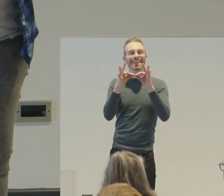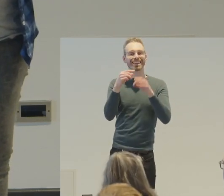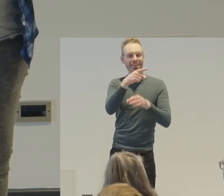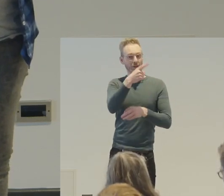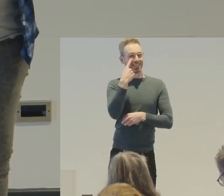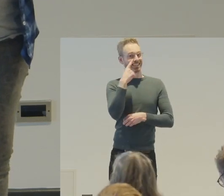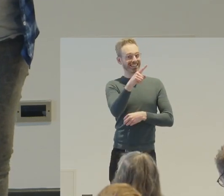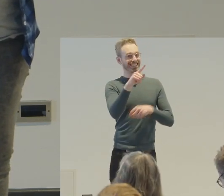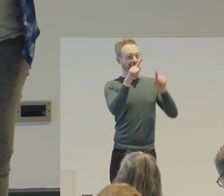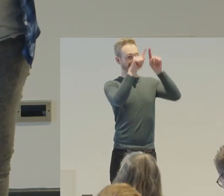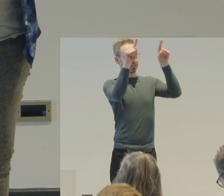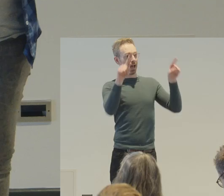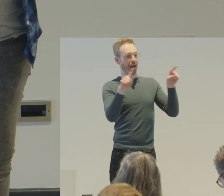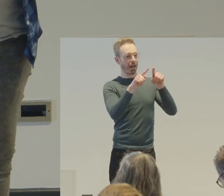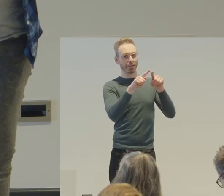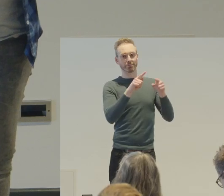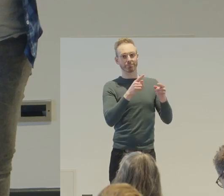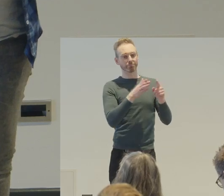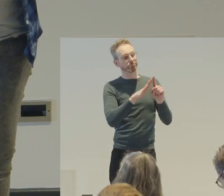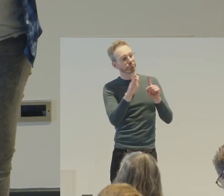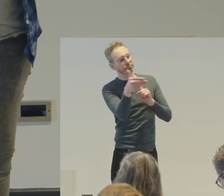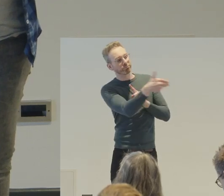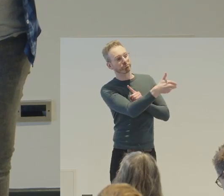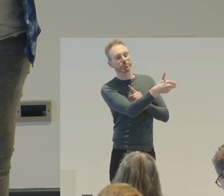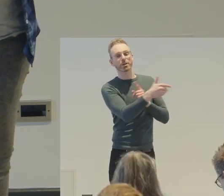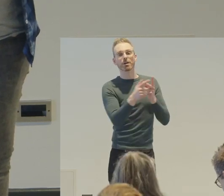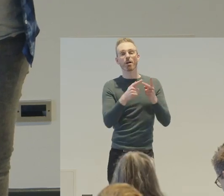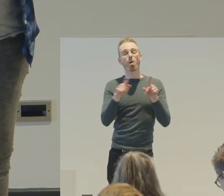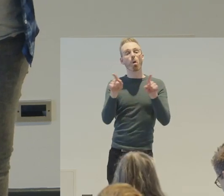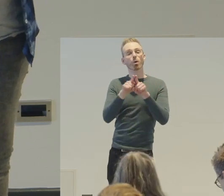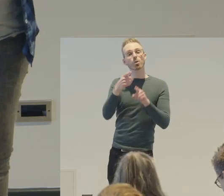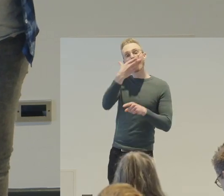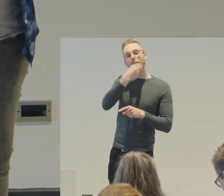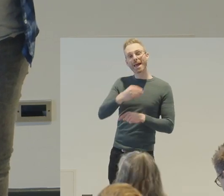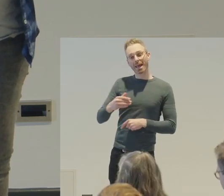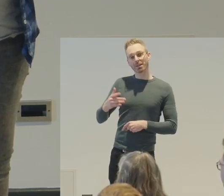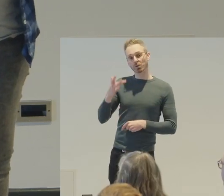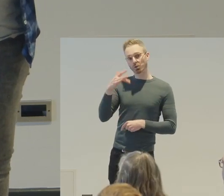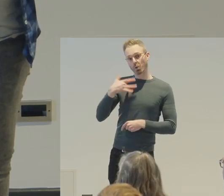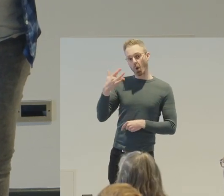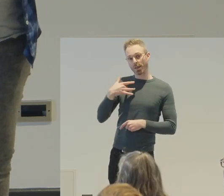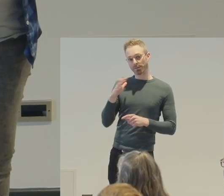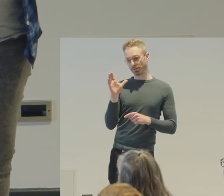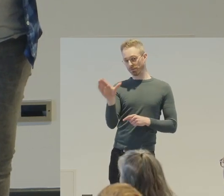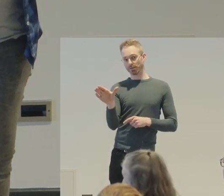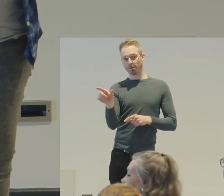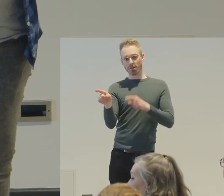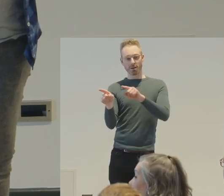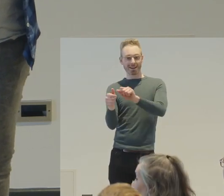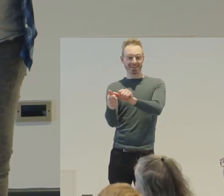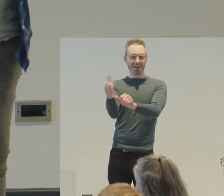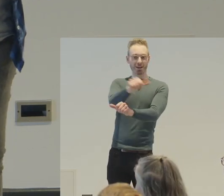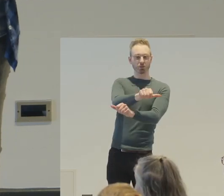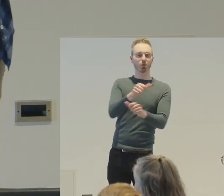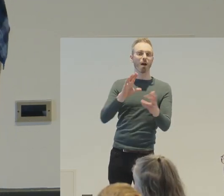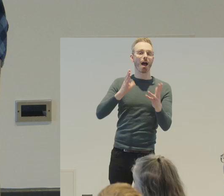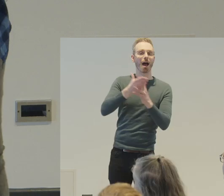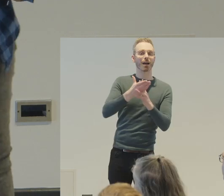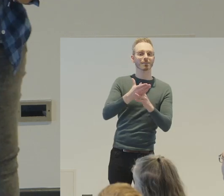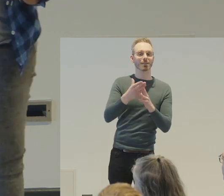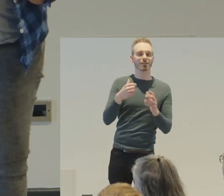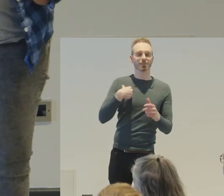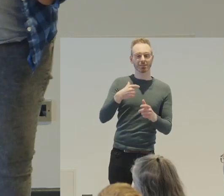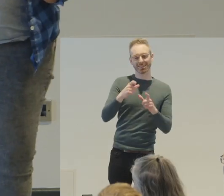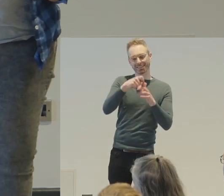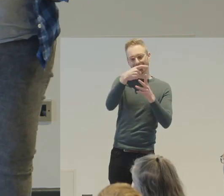there's also an access toilets near the men's toilets. If anyone needs a key, just ask at the desk. And